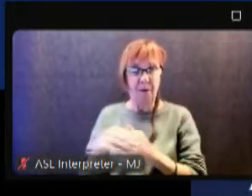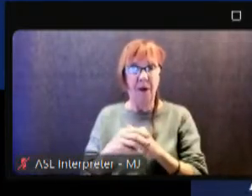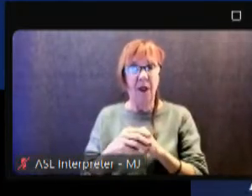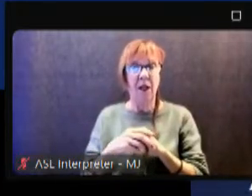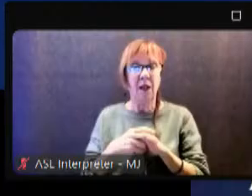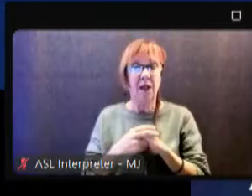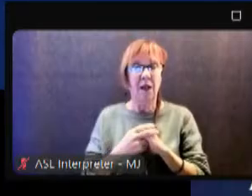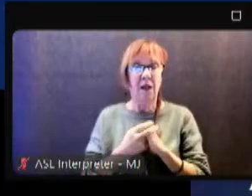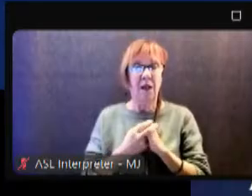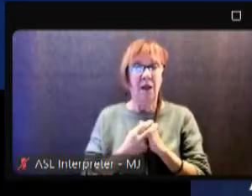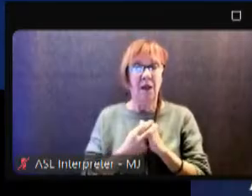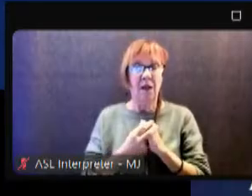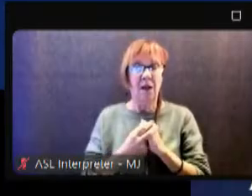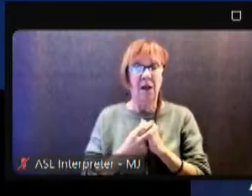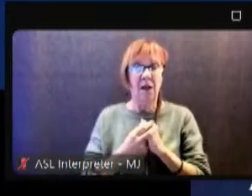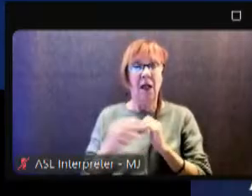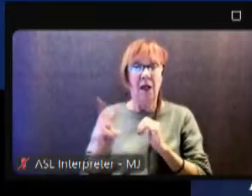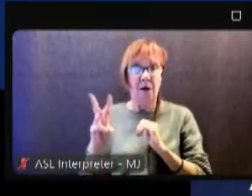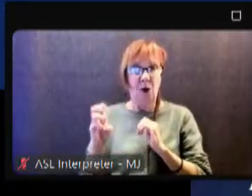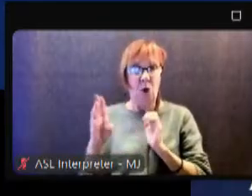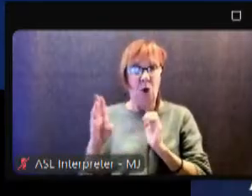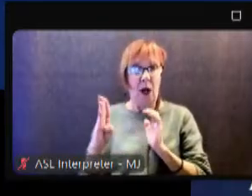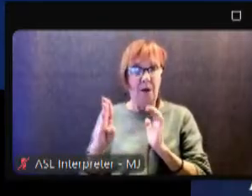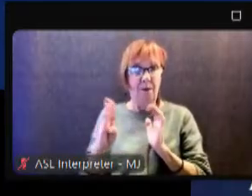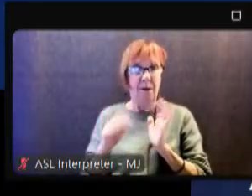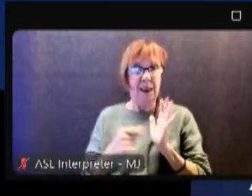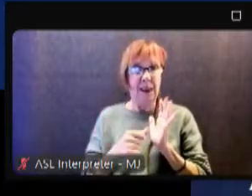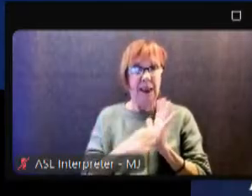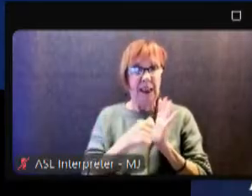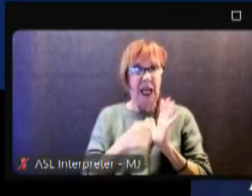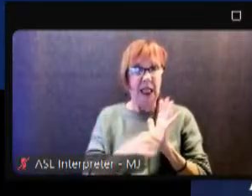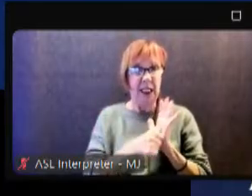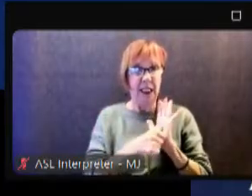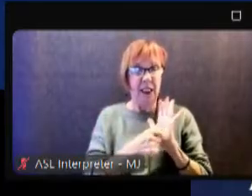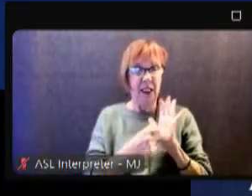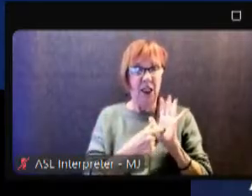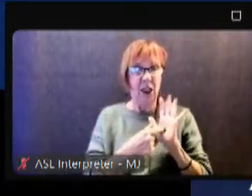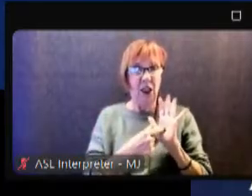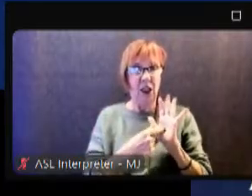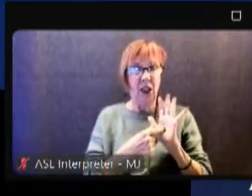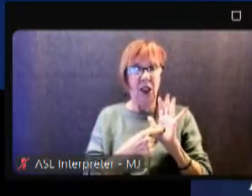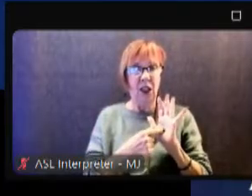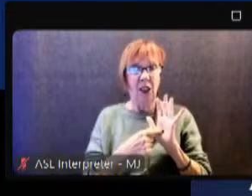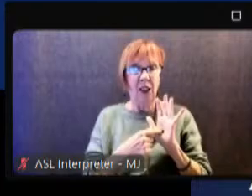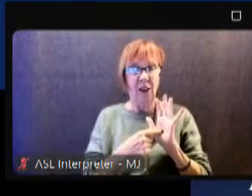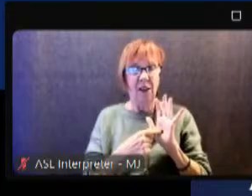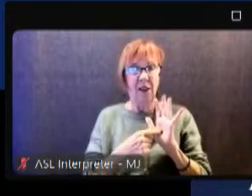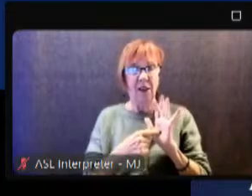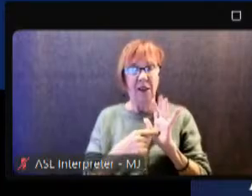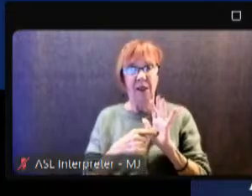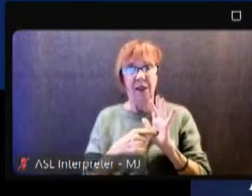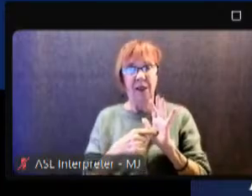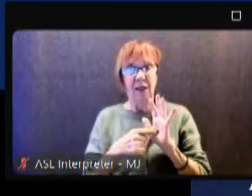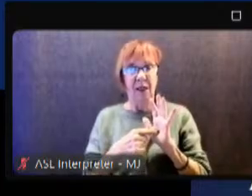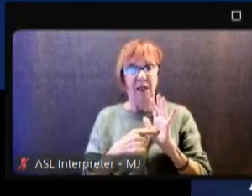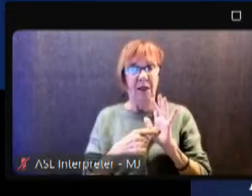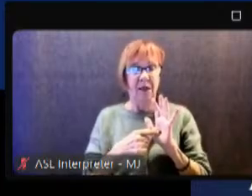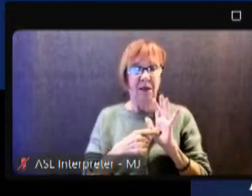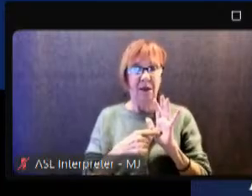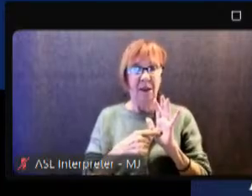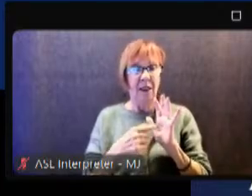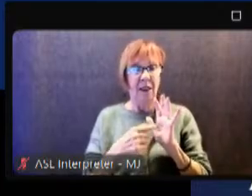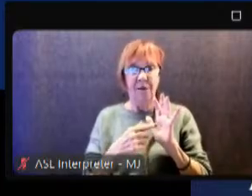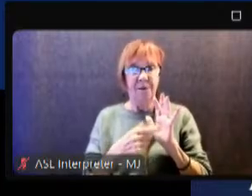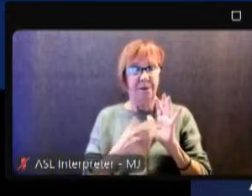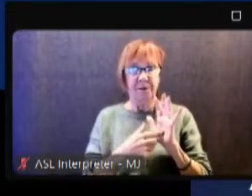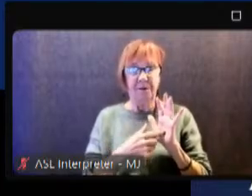our website, you can, under the assessor.lacounty.gov, tax relief, disaster relief, you can go there